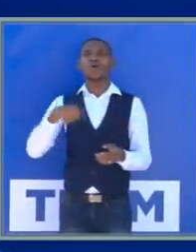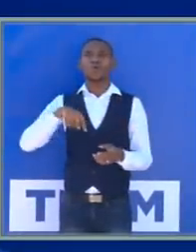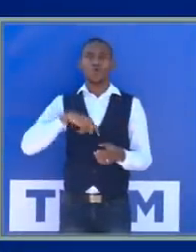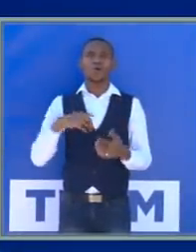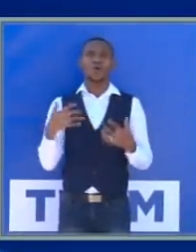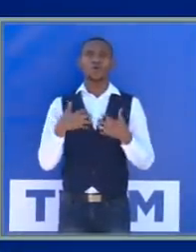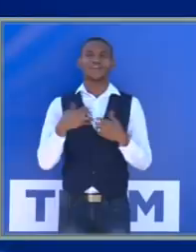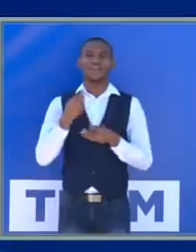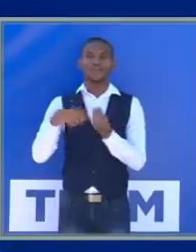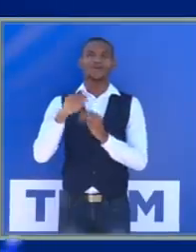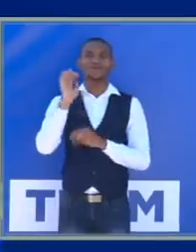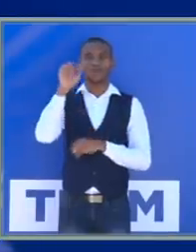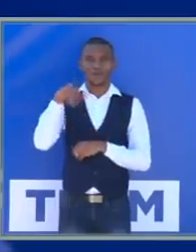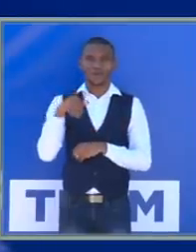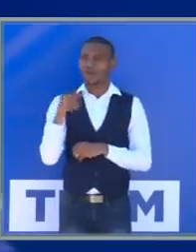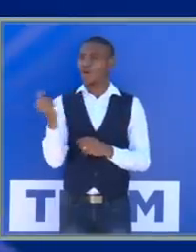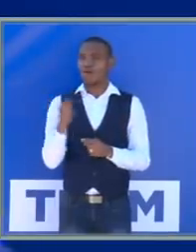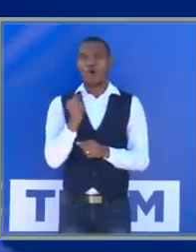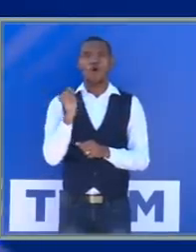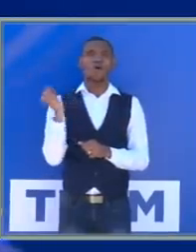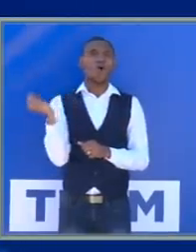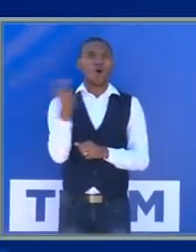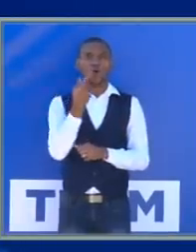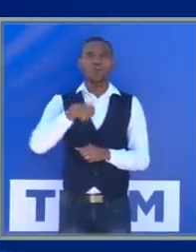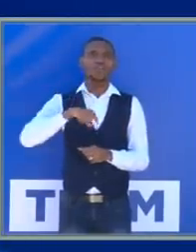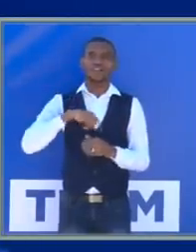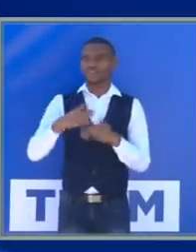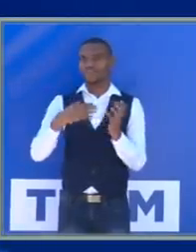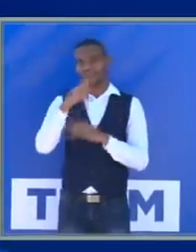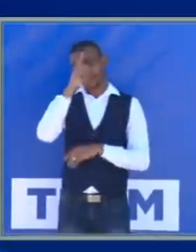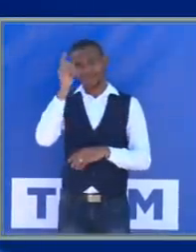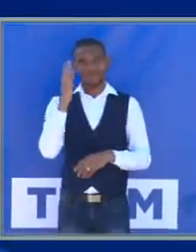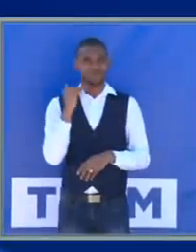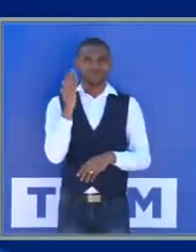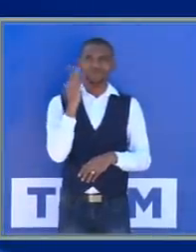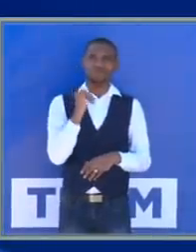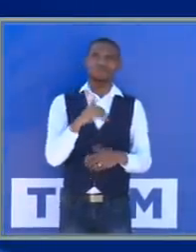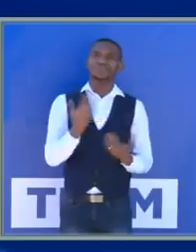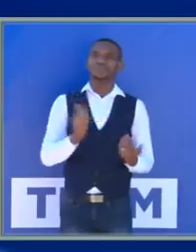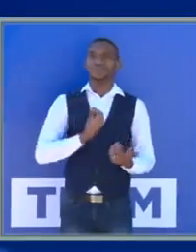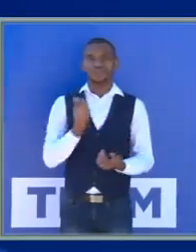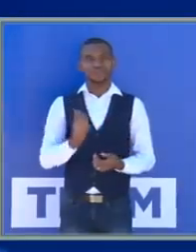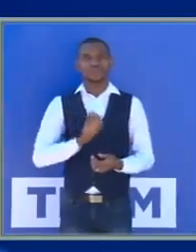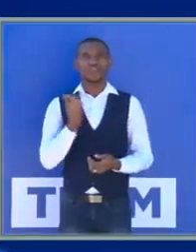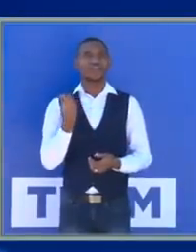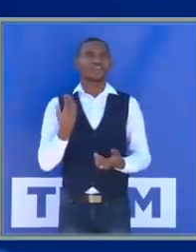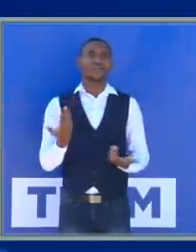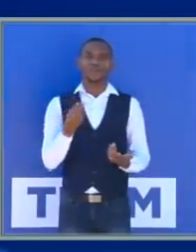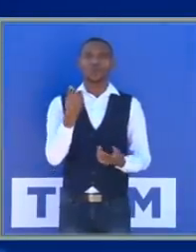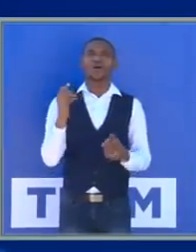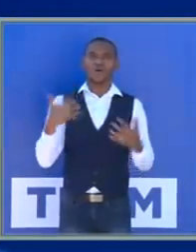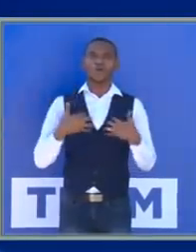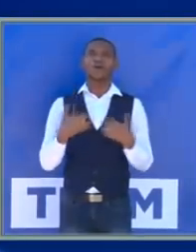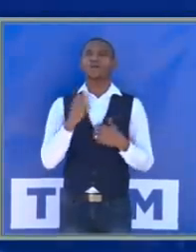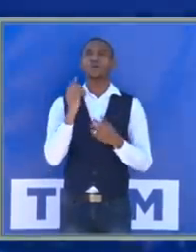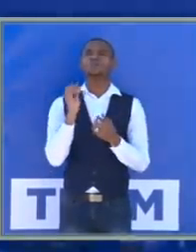about tomorrow. All of us. It doesn't matter whether you are black, whether you are white, whether you are young, whether you are old, you are worried what